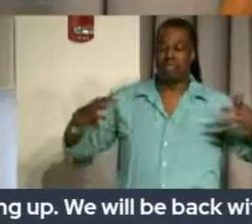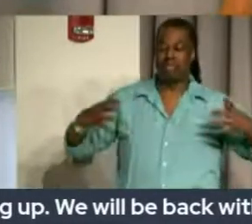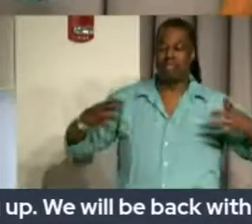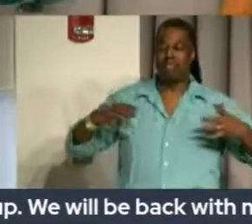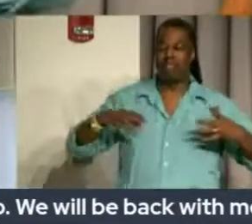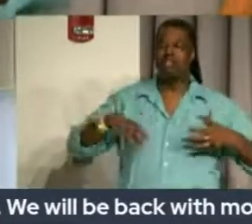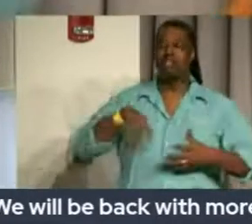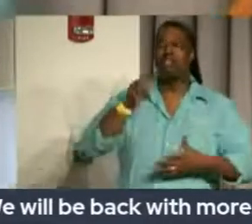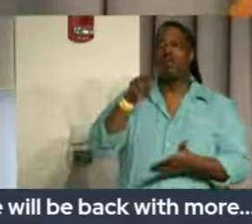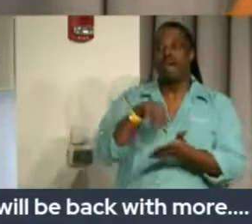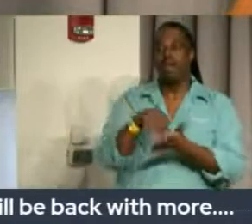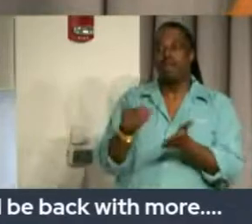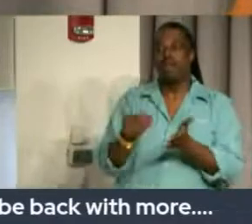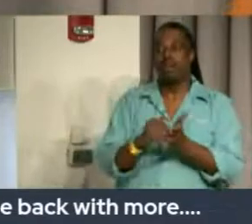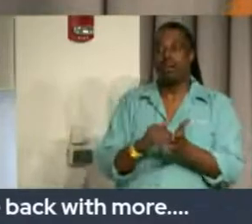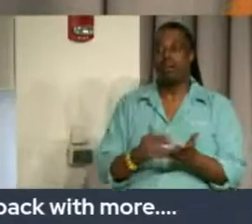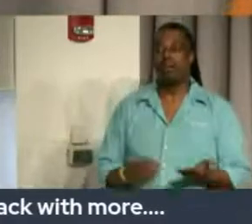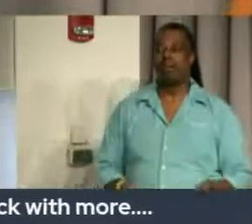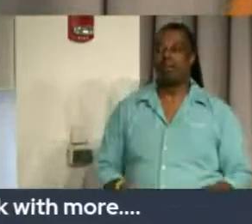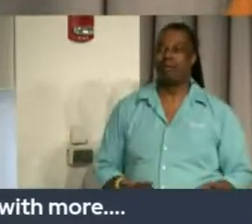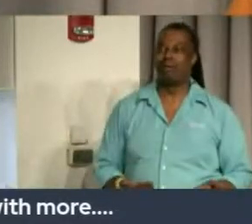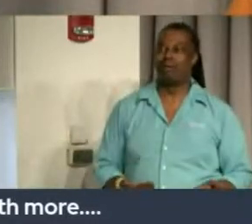We're proud people.